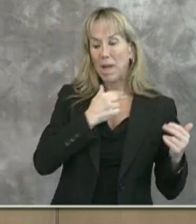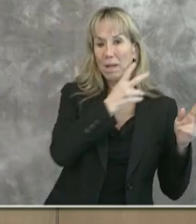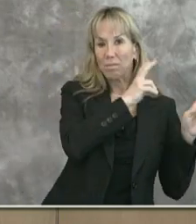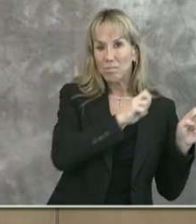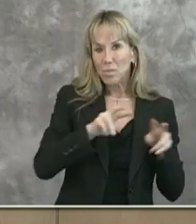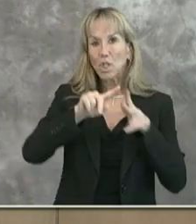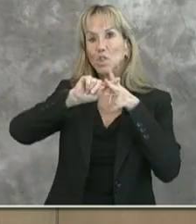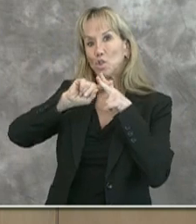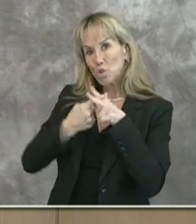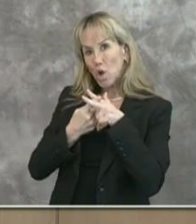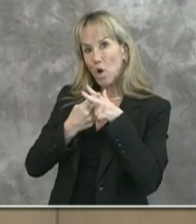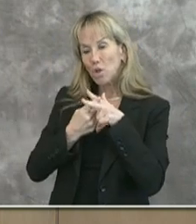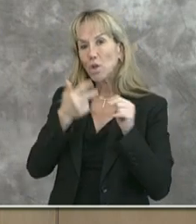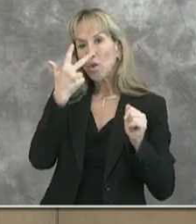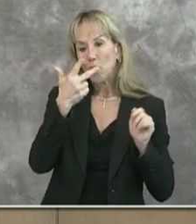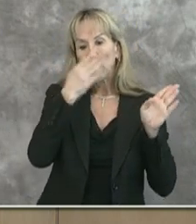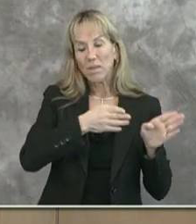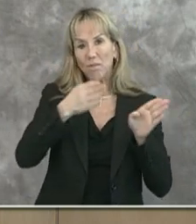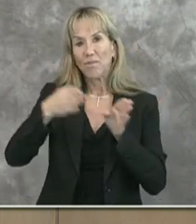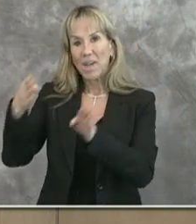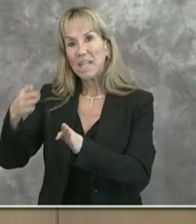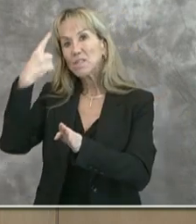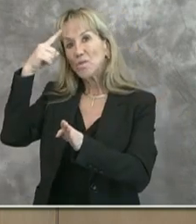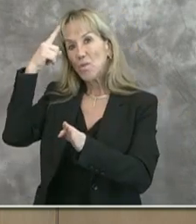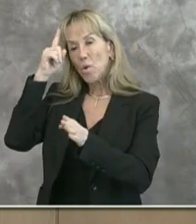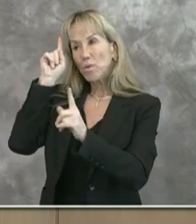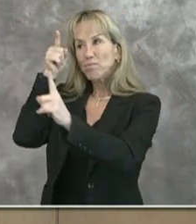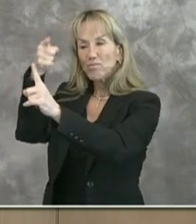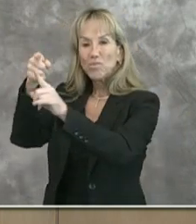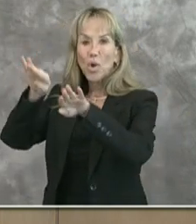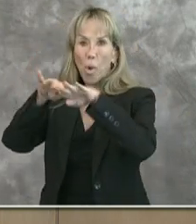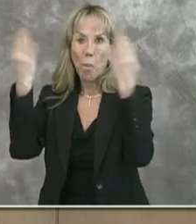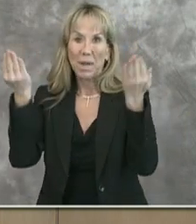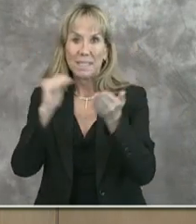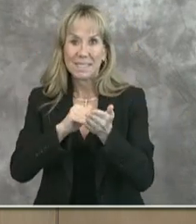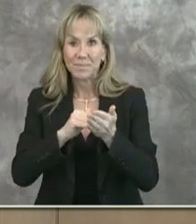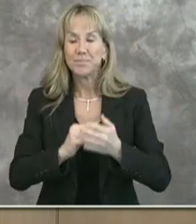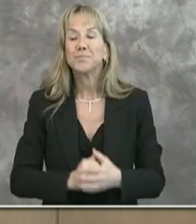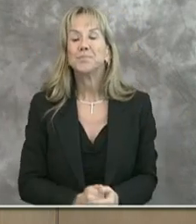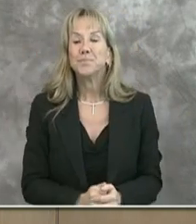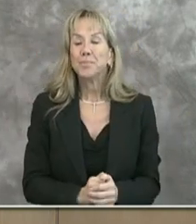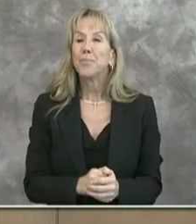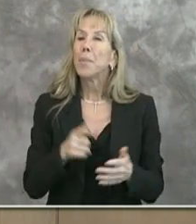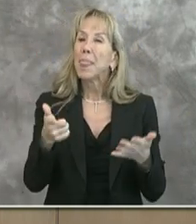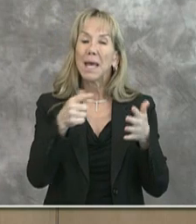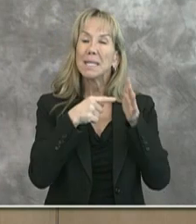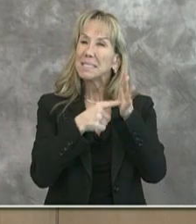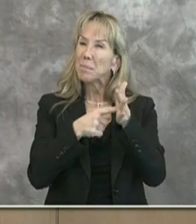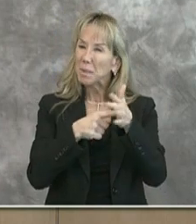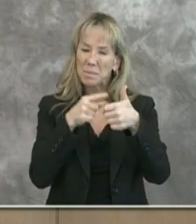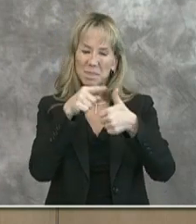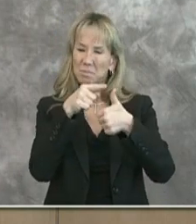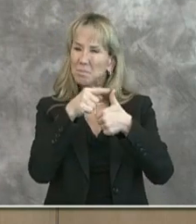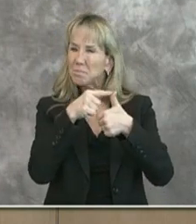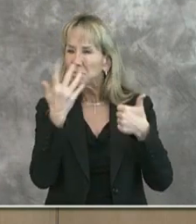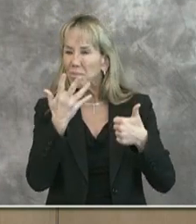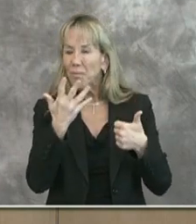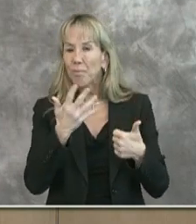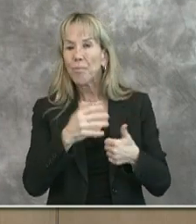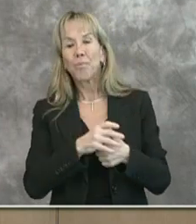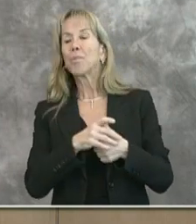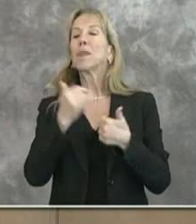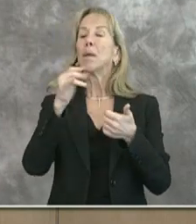into the phased opening approaches. So for symptoms, the symptoms criteria, which includes